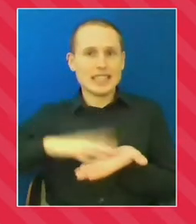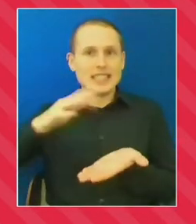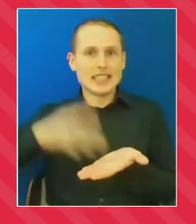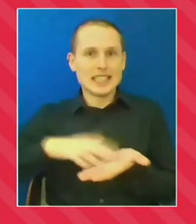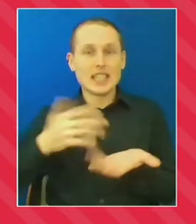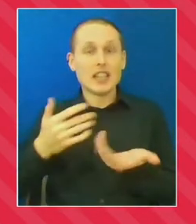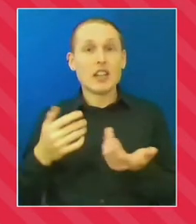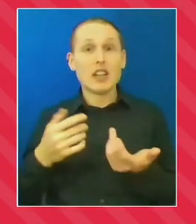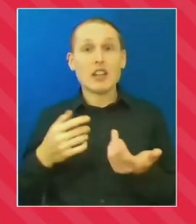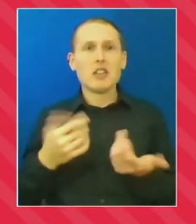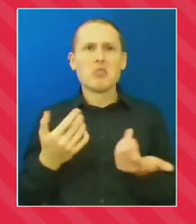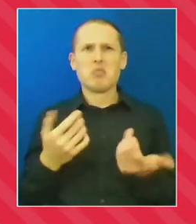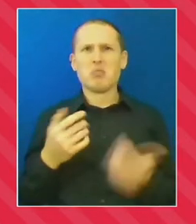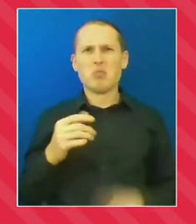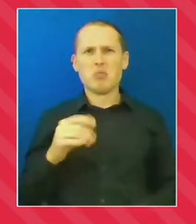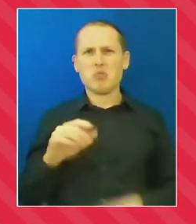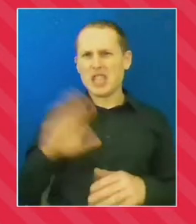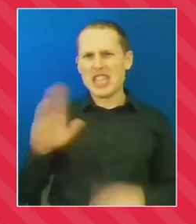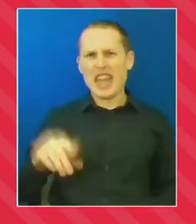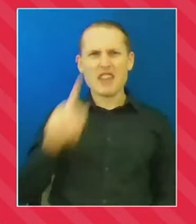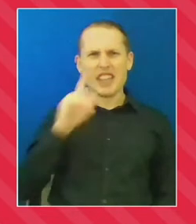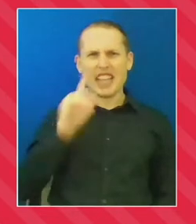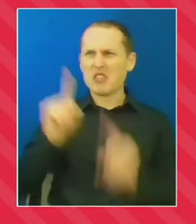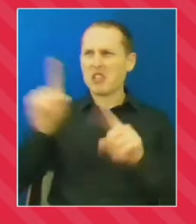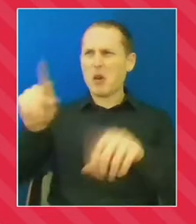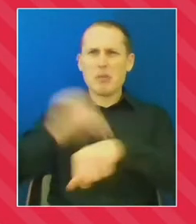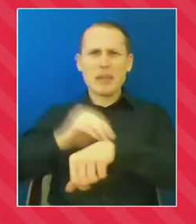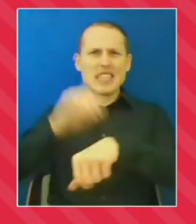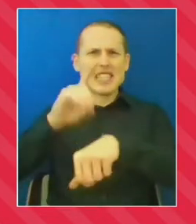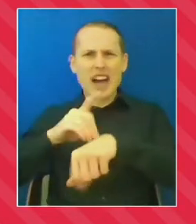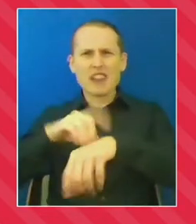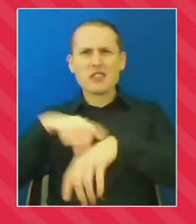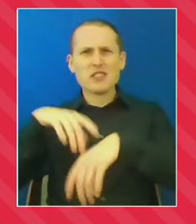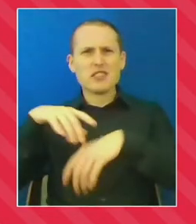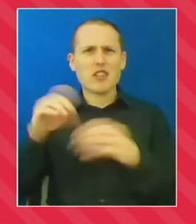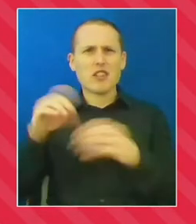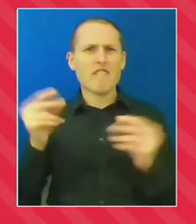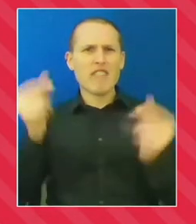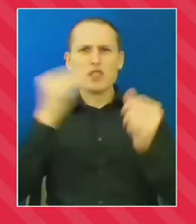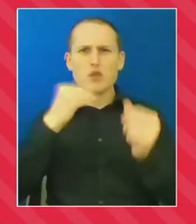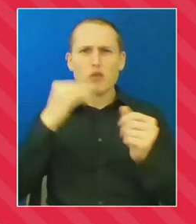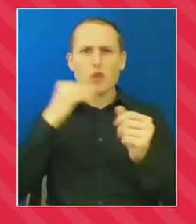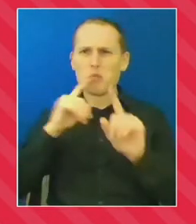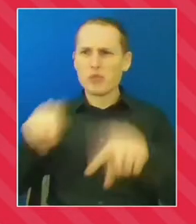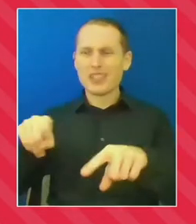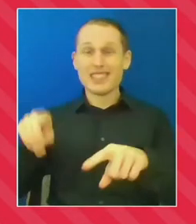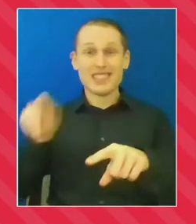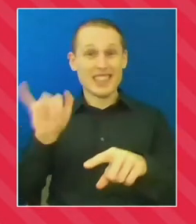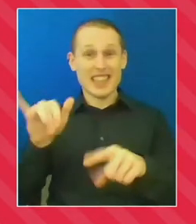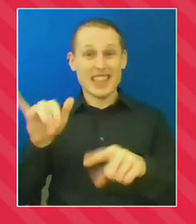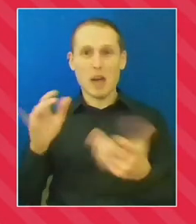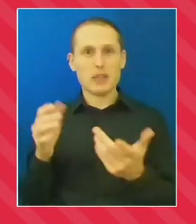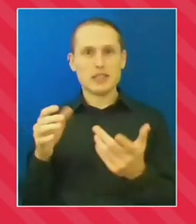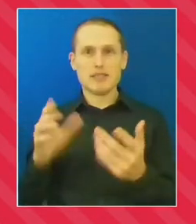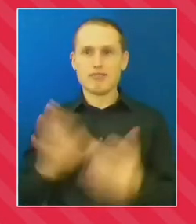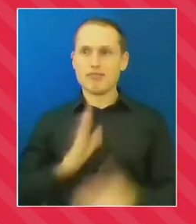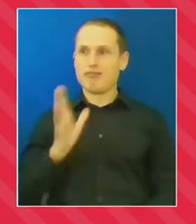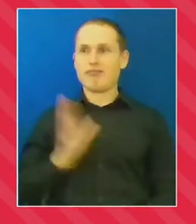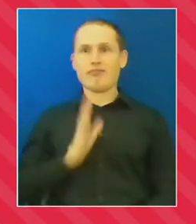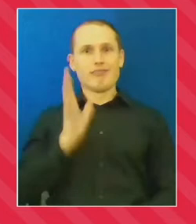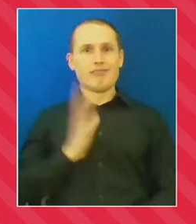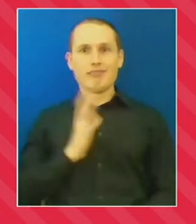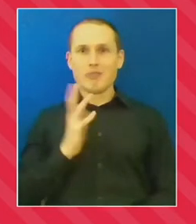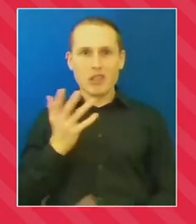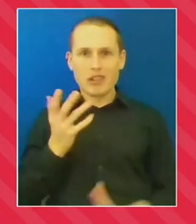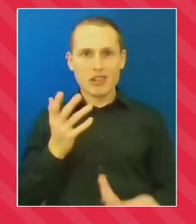fast food restaurant, that was a luxury. Mm-hmm. You know, you did not eat fast food. You didn't do takeout. You didn't drink juice